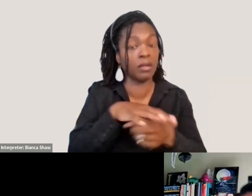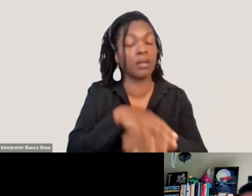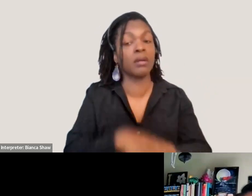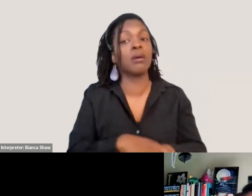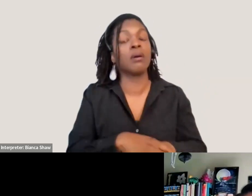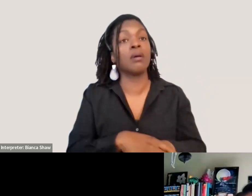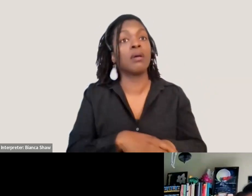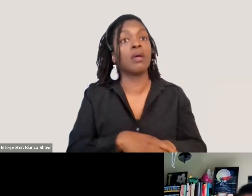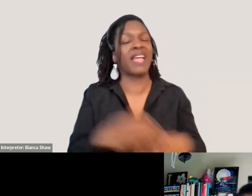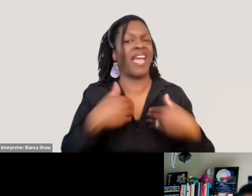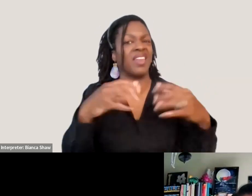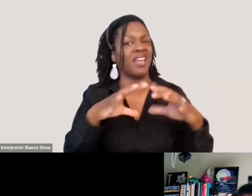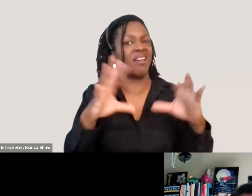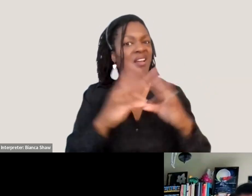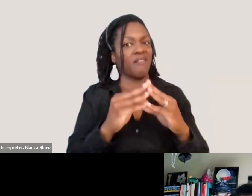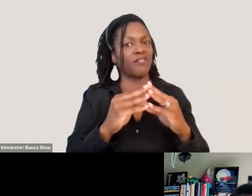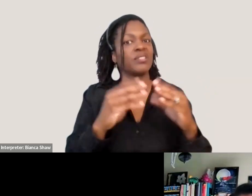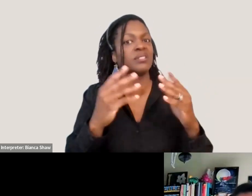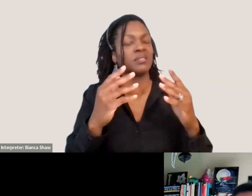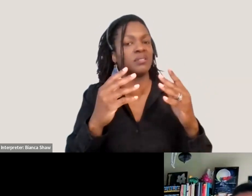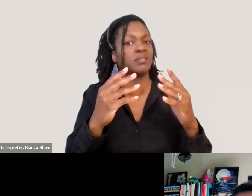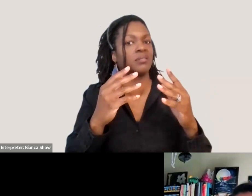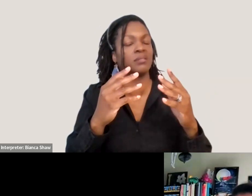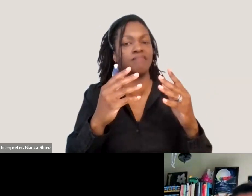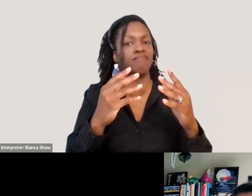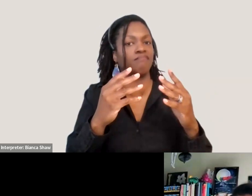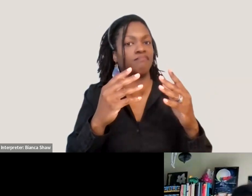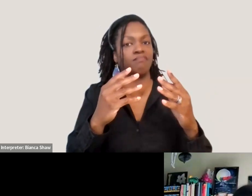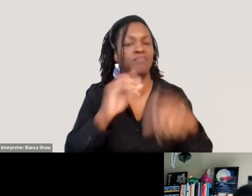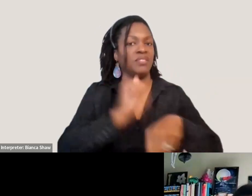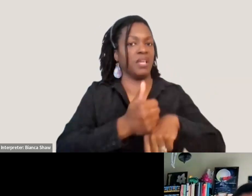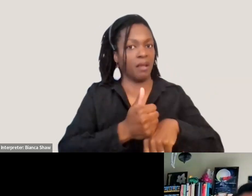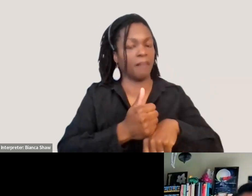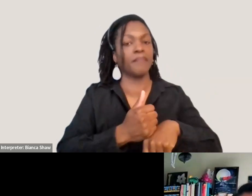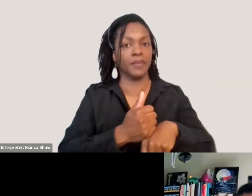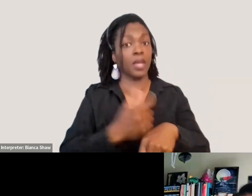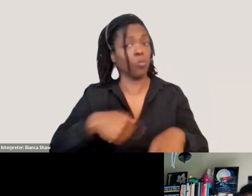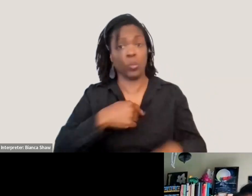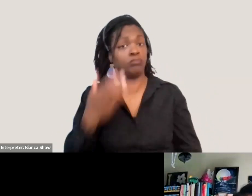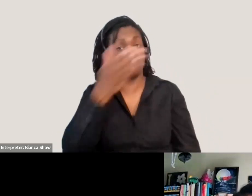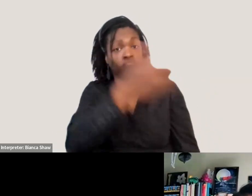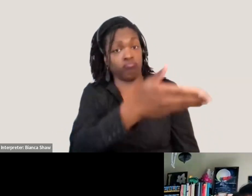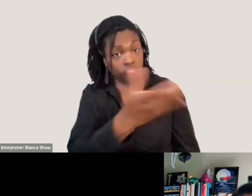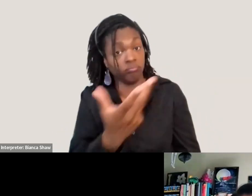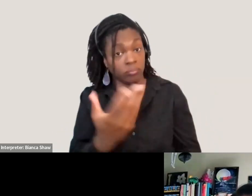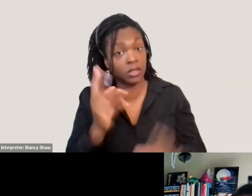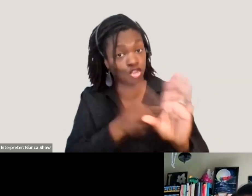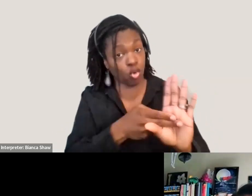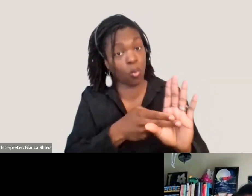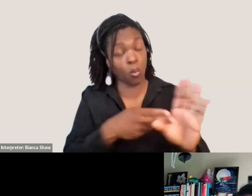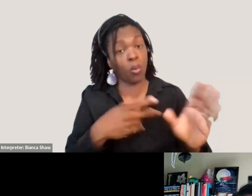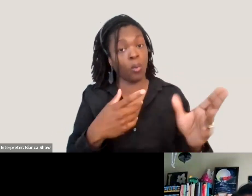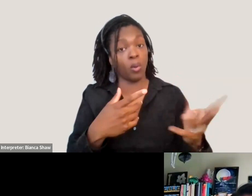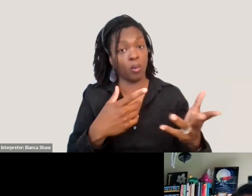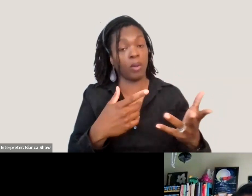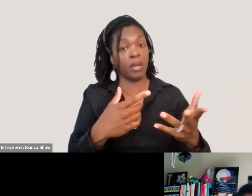kind of a conference, like a resource information conference, and we were there as kind of one of the resources